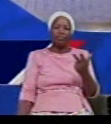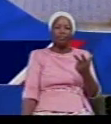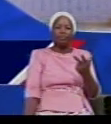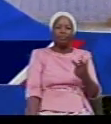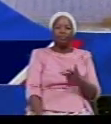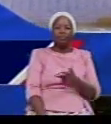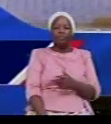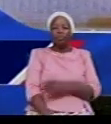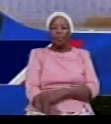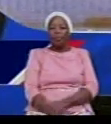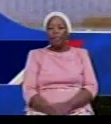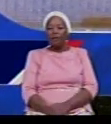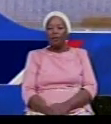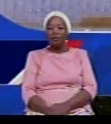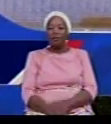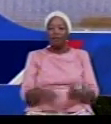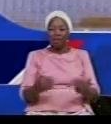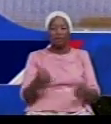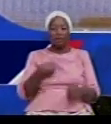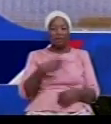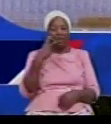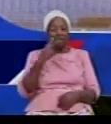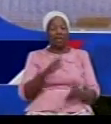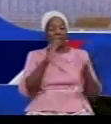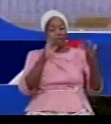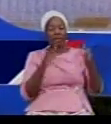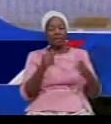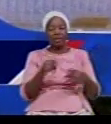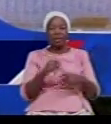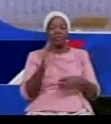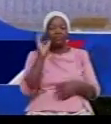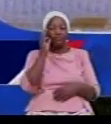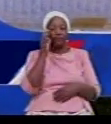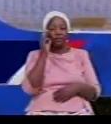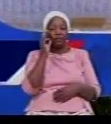Number three, we're looking at expected fruit from